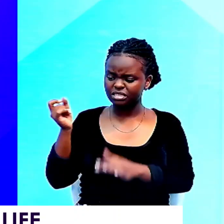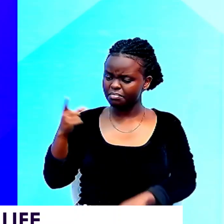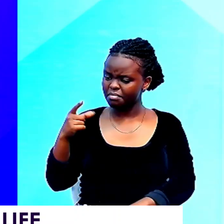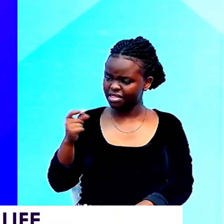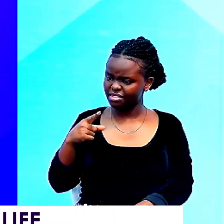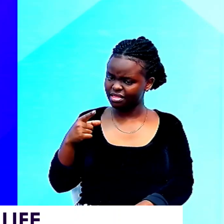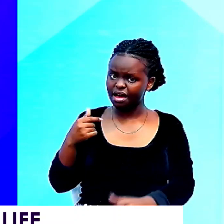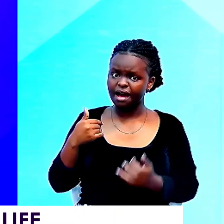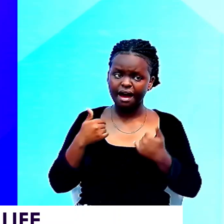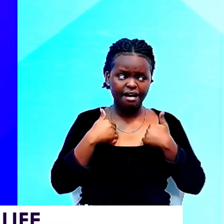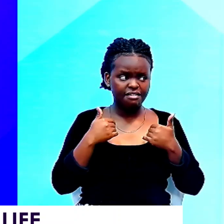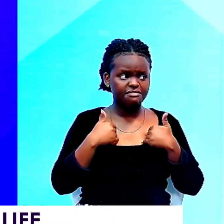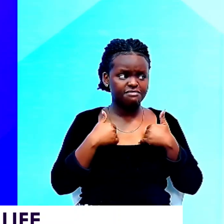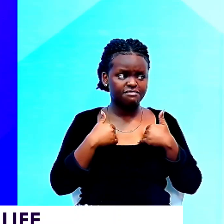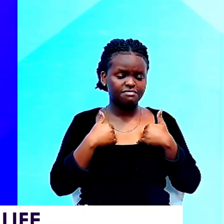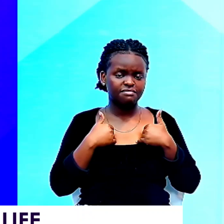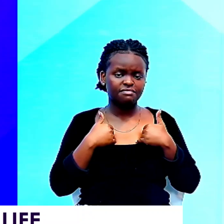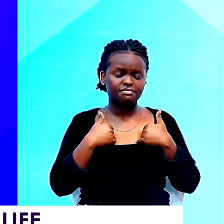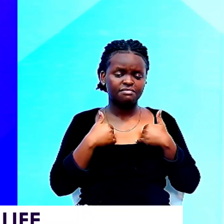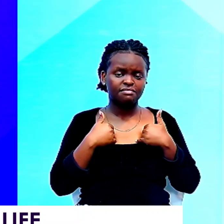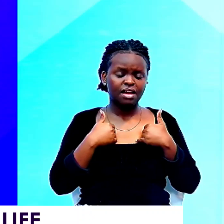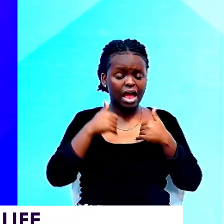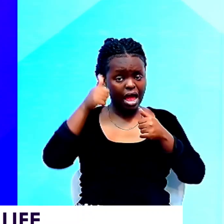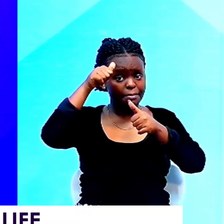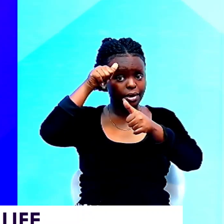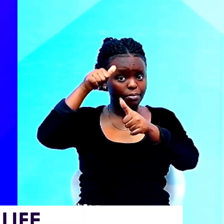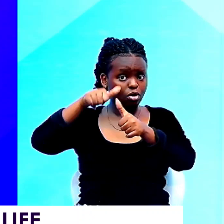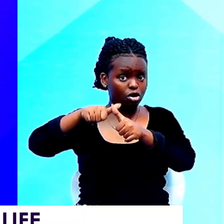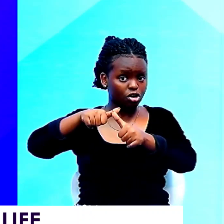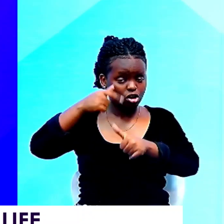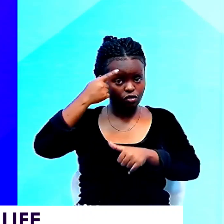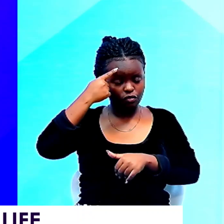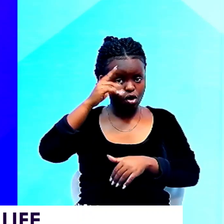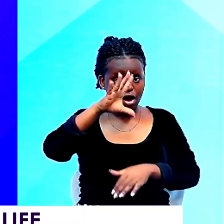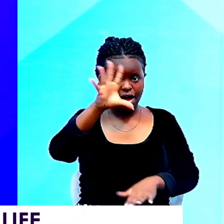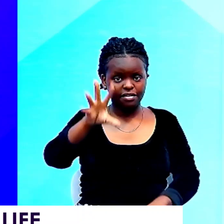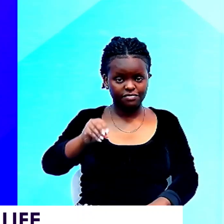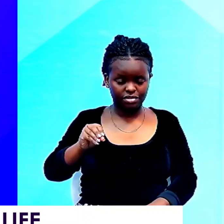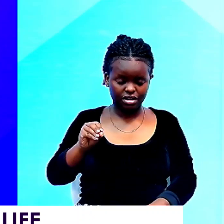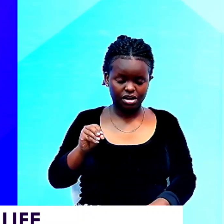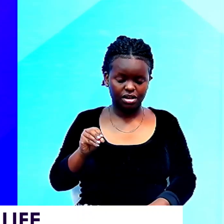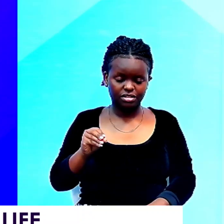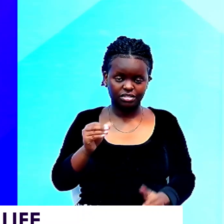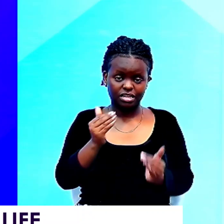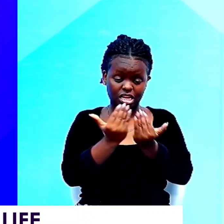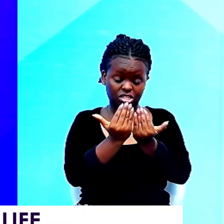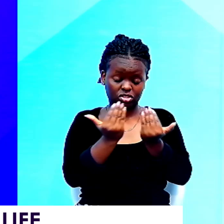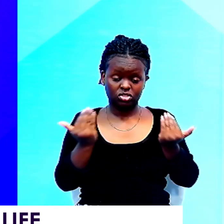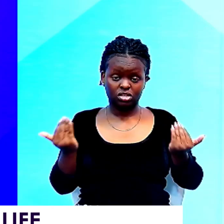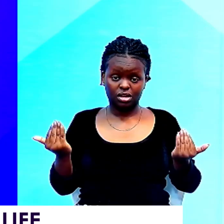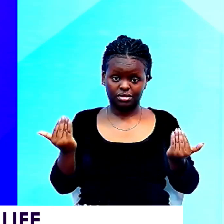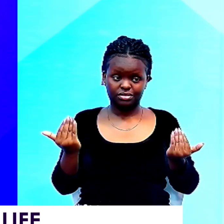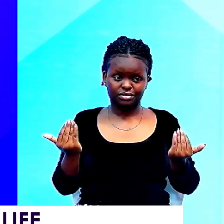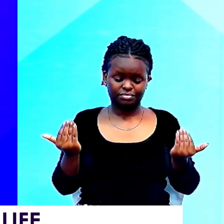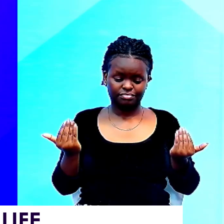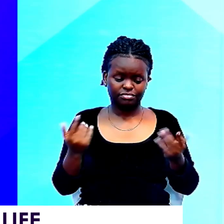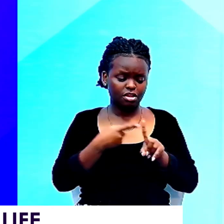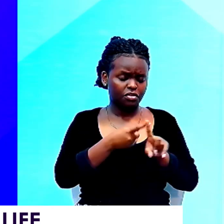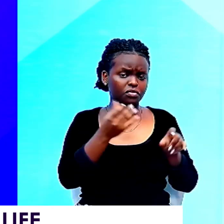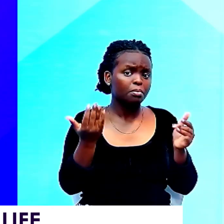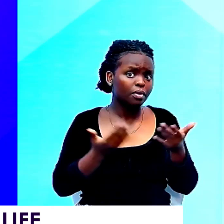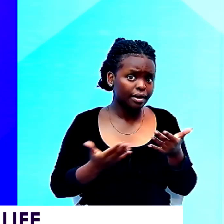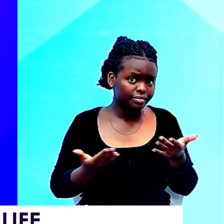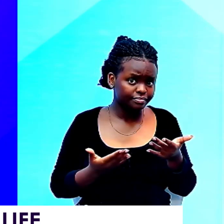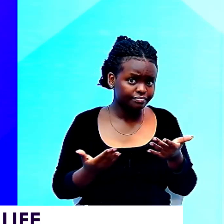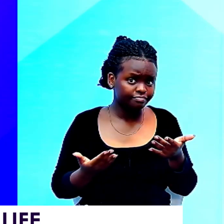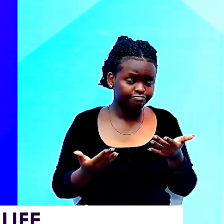even did a memorial Right. of the African child. Where did it come from?